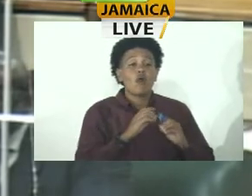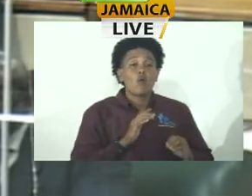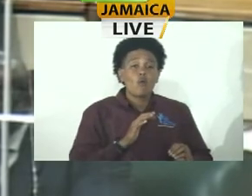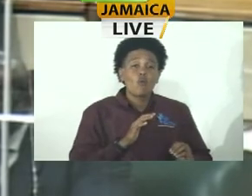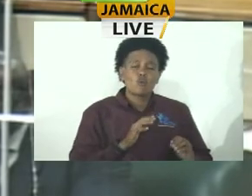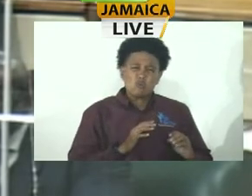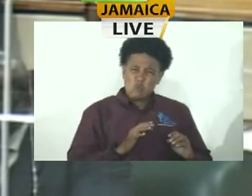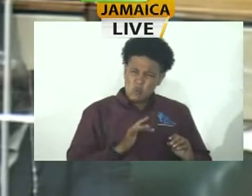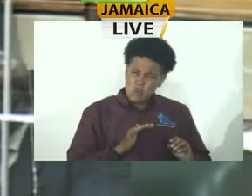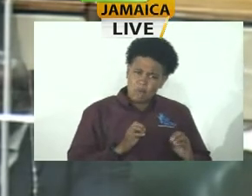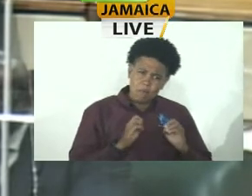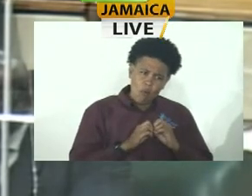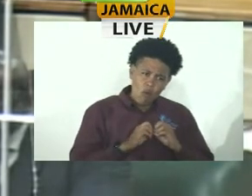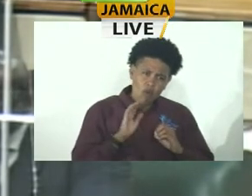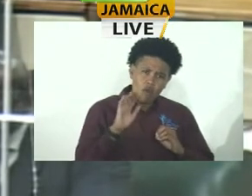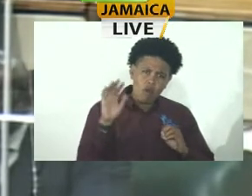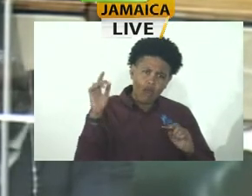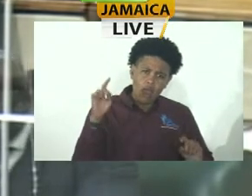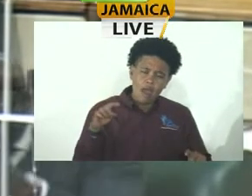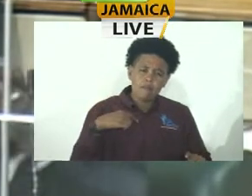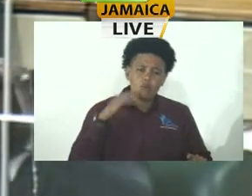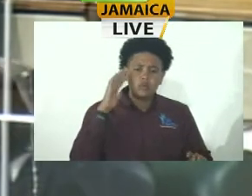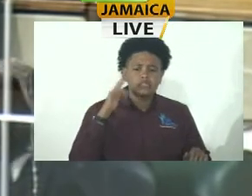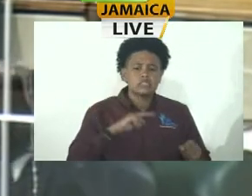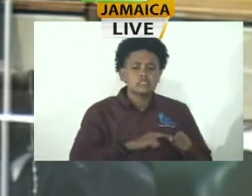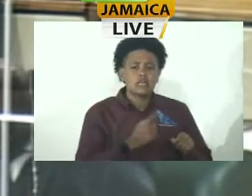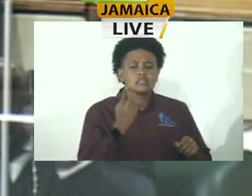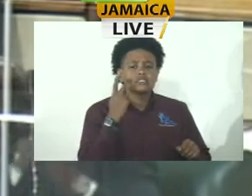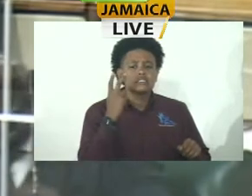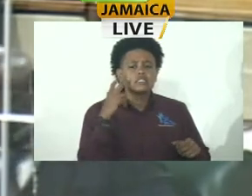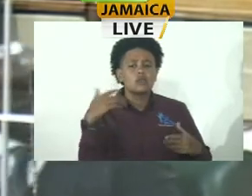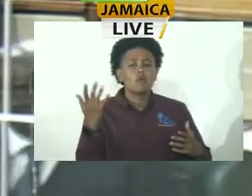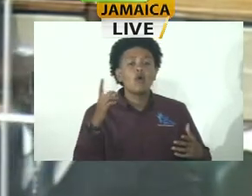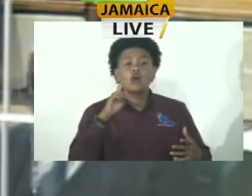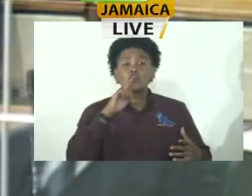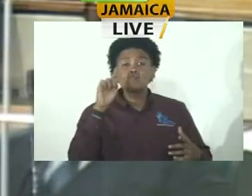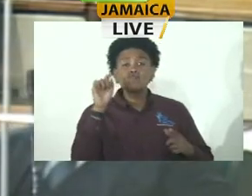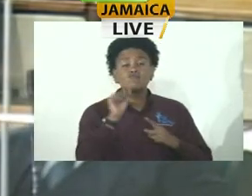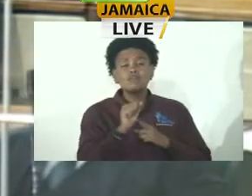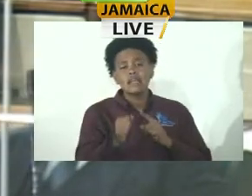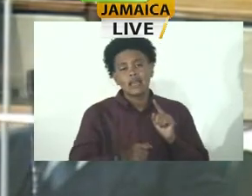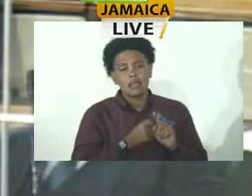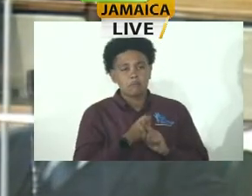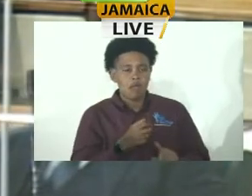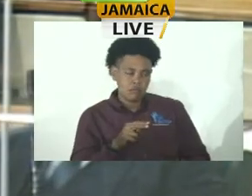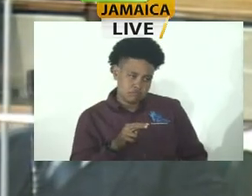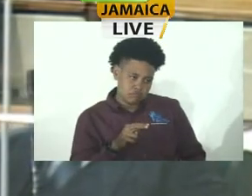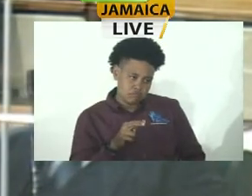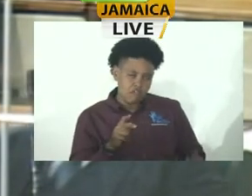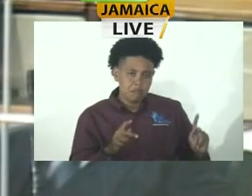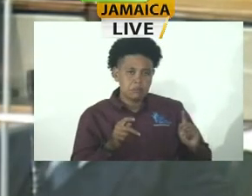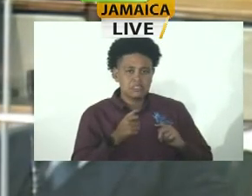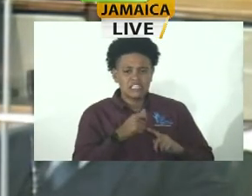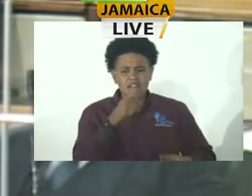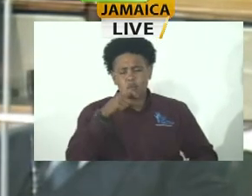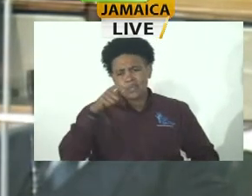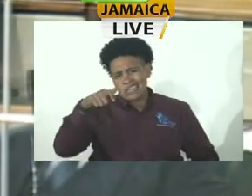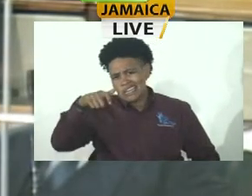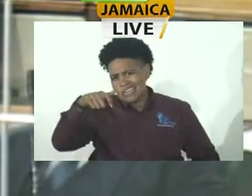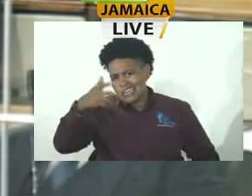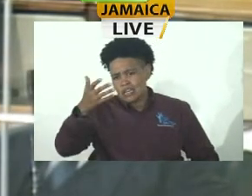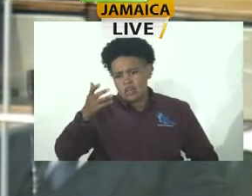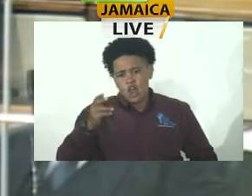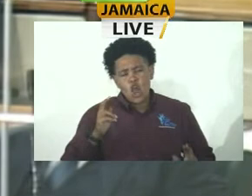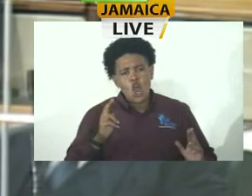would begin to see you know the the real implications of persons who need